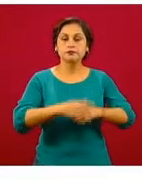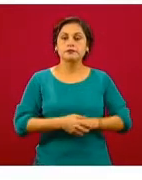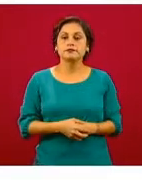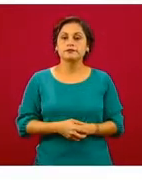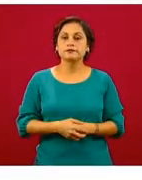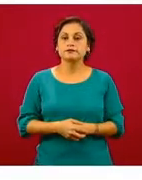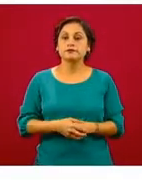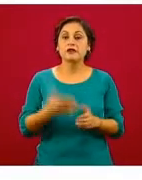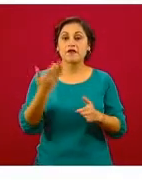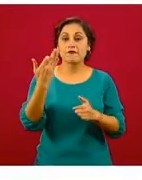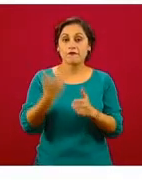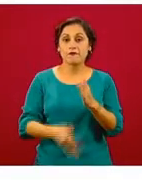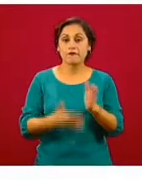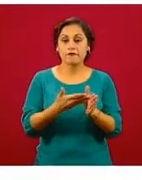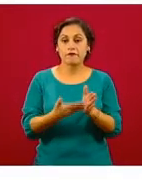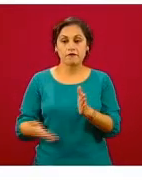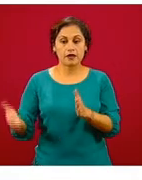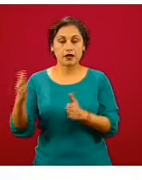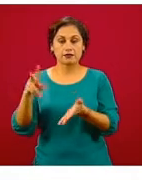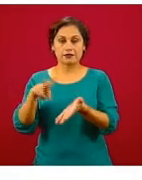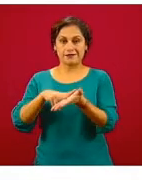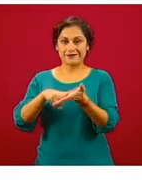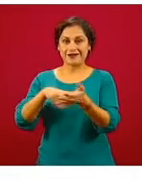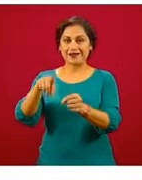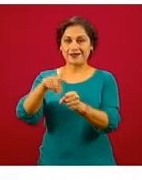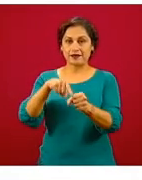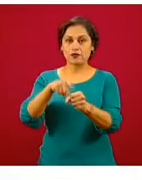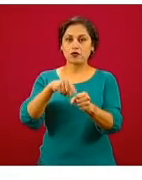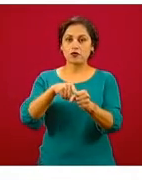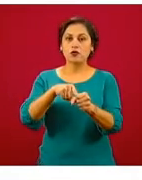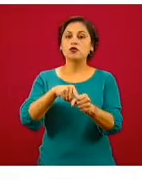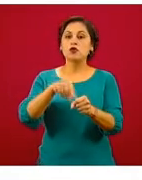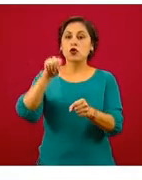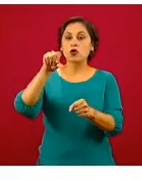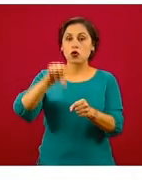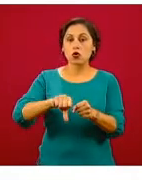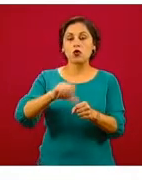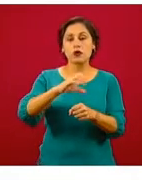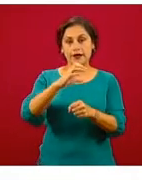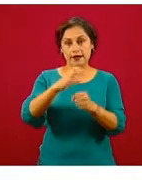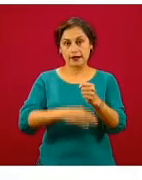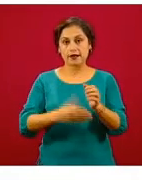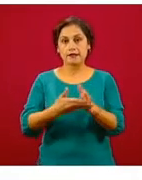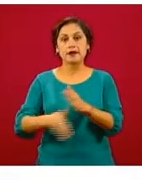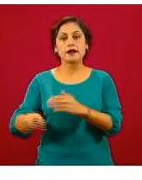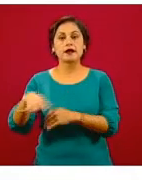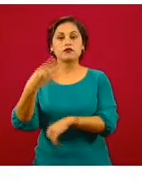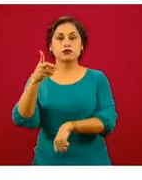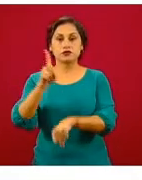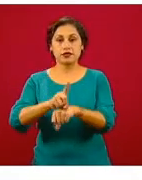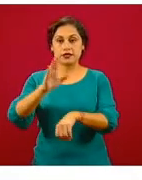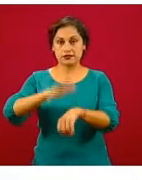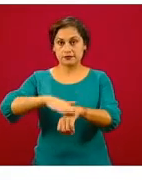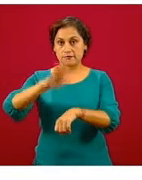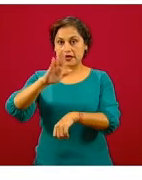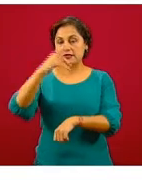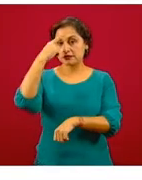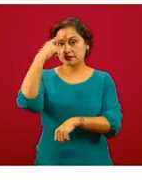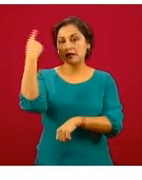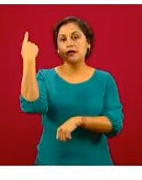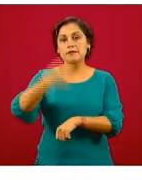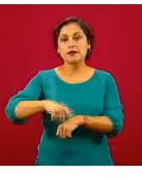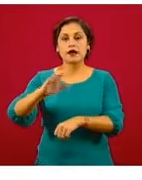56 days now, and what is left are the days on the calendar that are still in green, which is 14 days still to go in